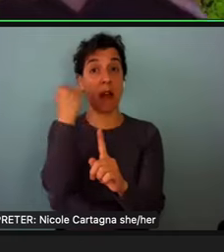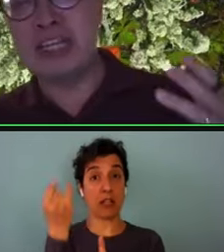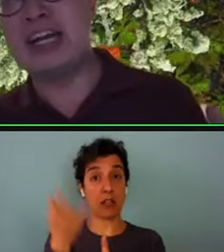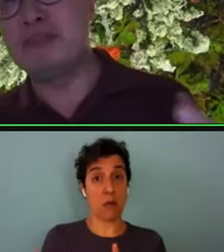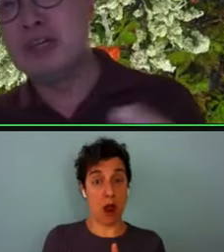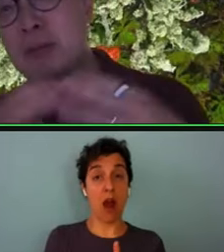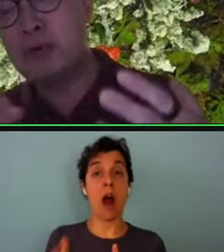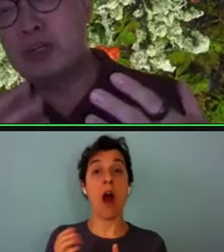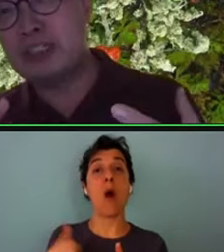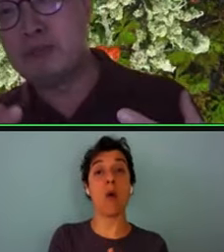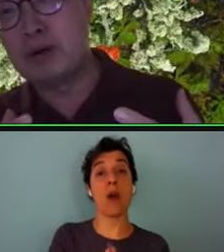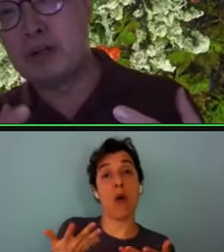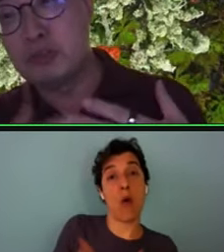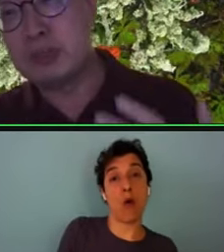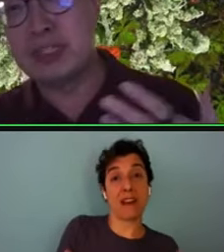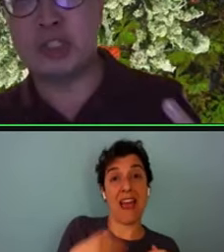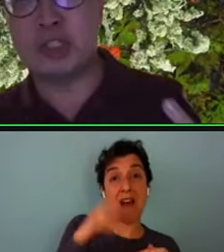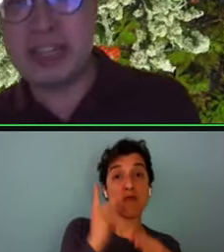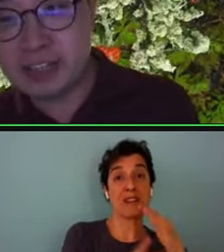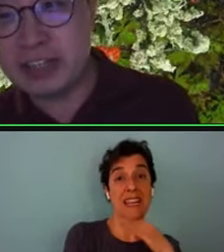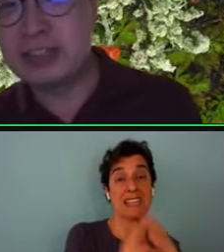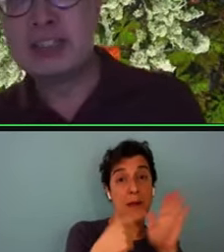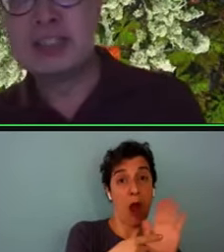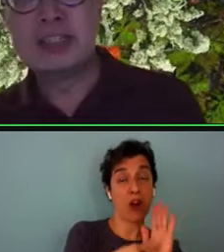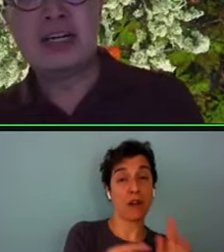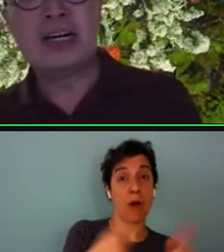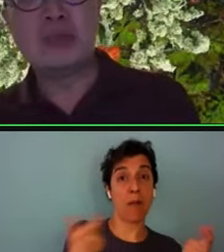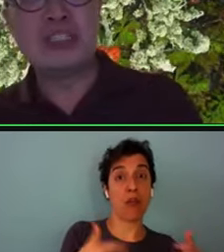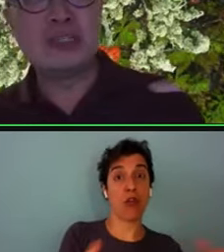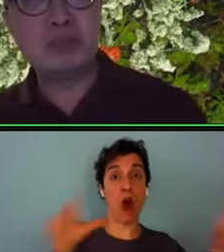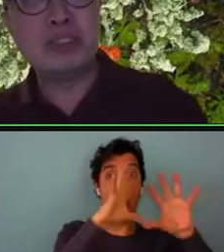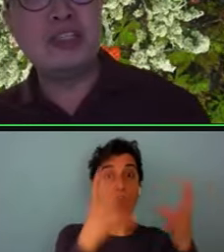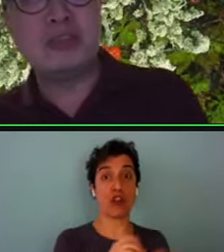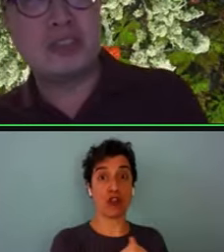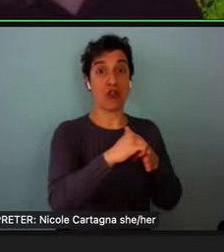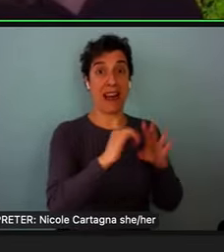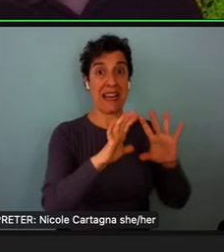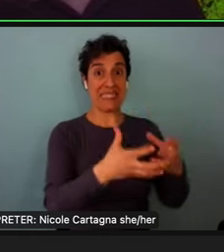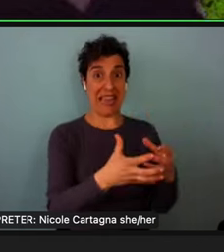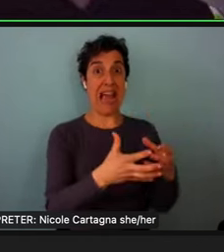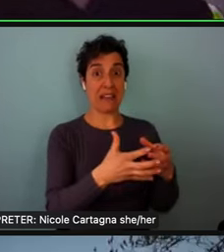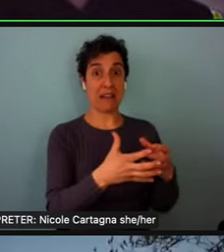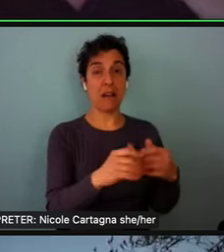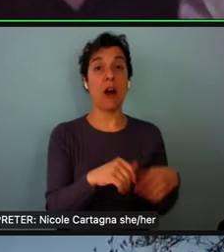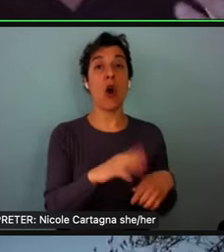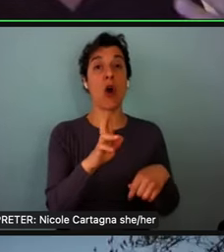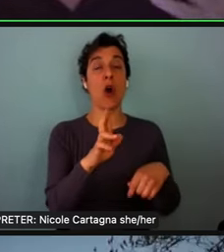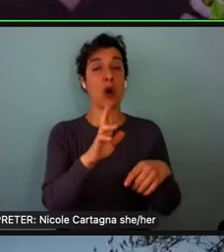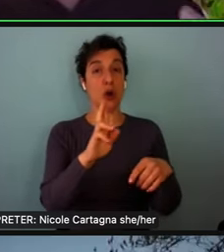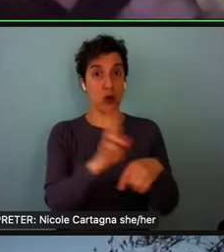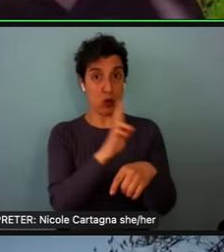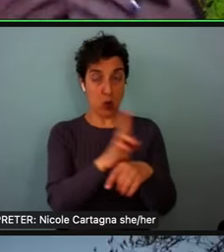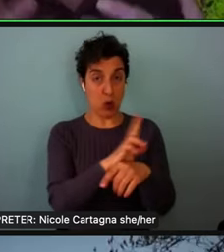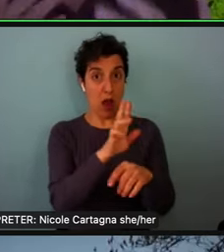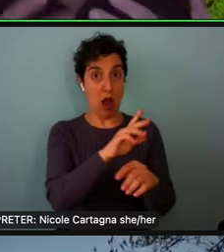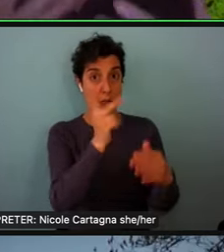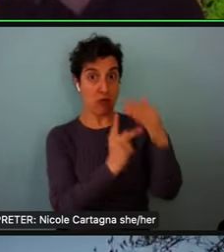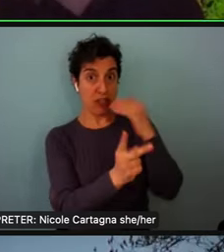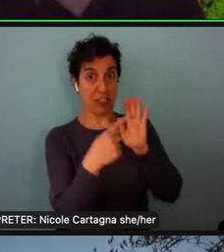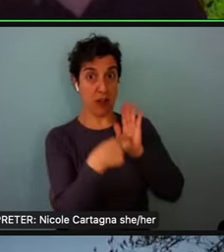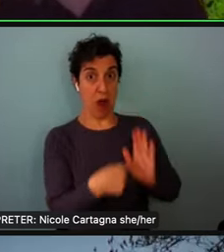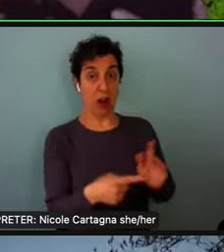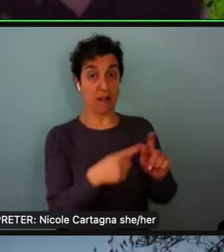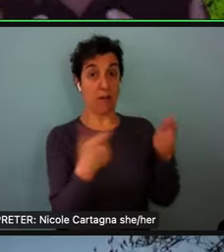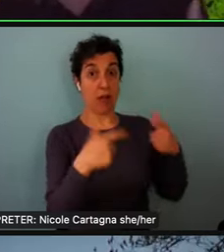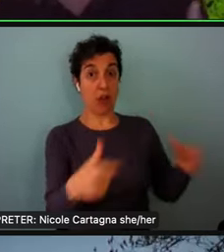we already have predictive models from the last training set, we simply use the apply the prediction models from the last